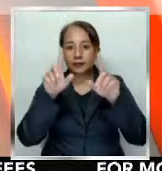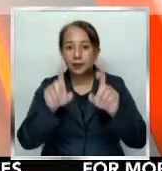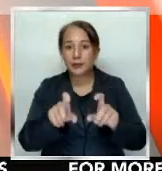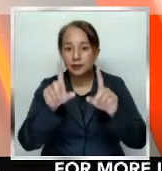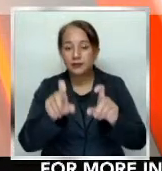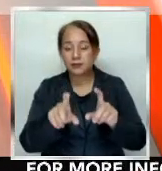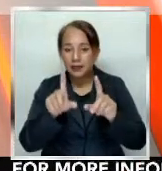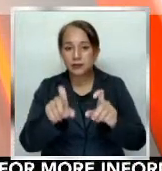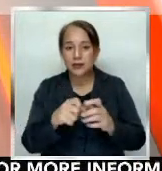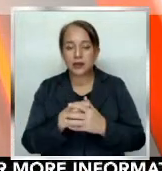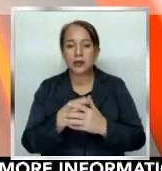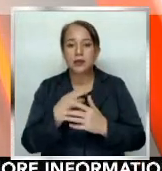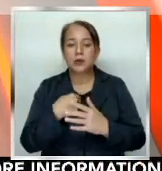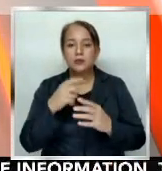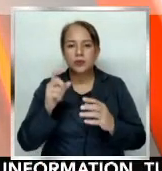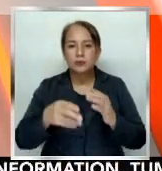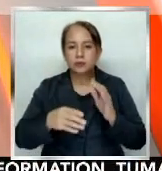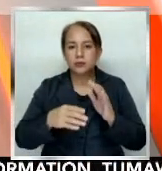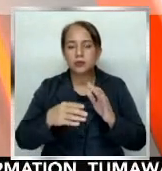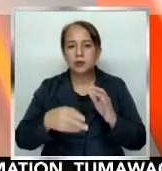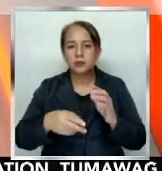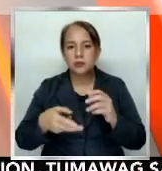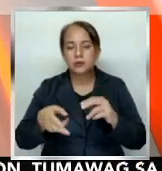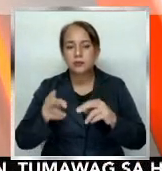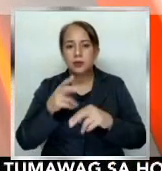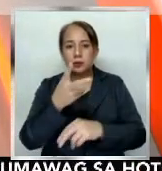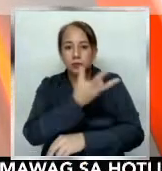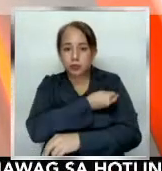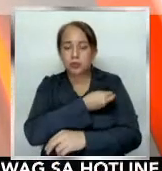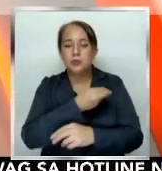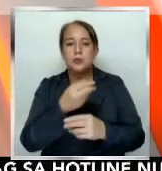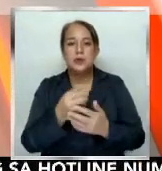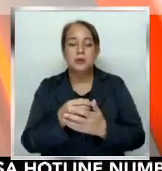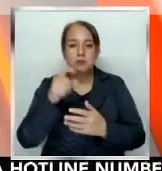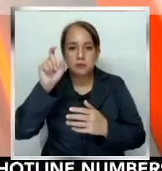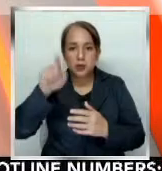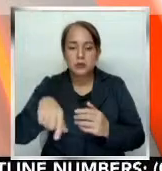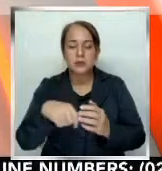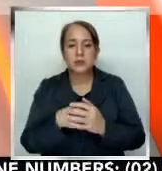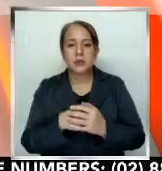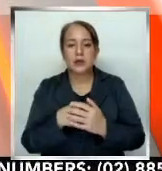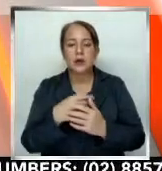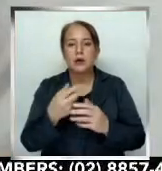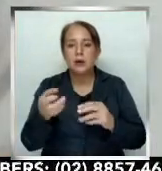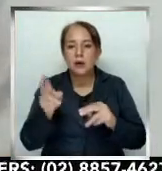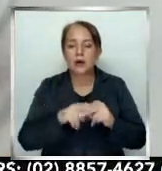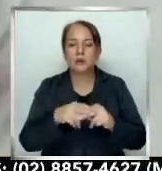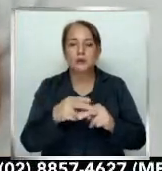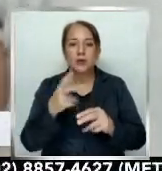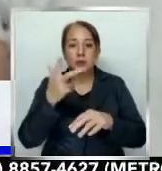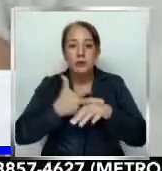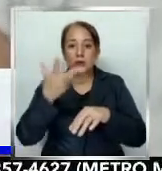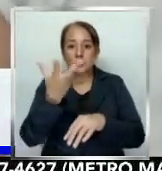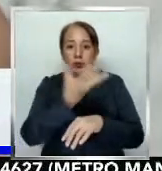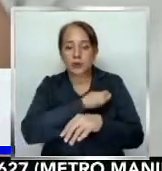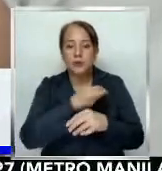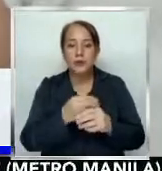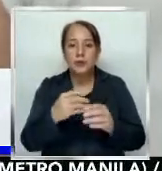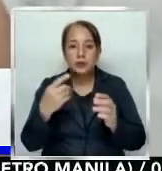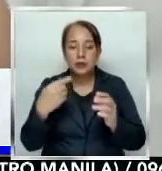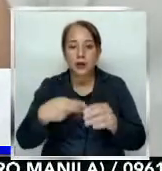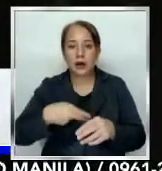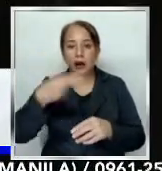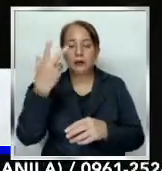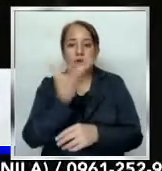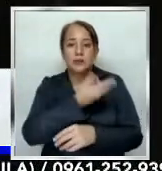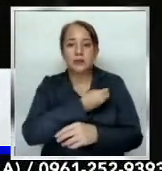yung vaccination ng mga unvaccinated, yung i-ramp up yung booster shots. Dahil mataas na raw ang vaccination rate